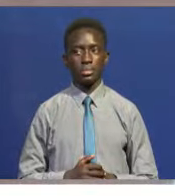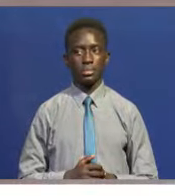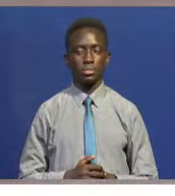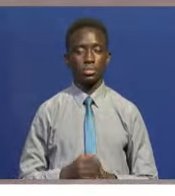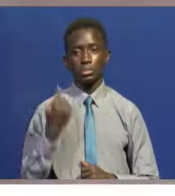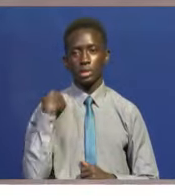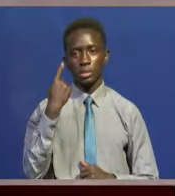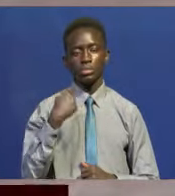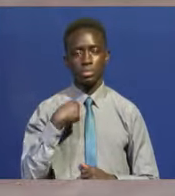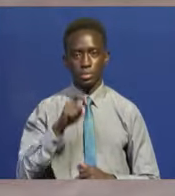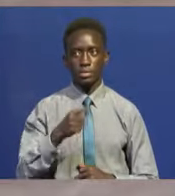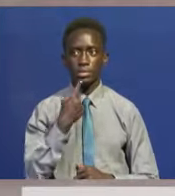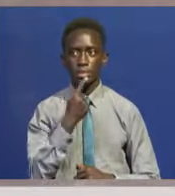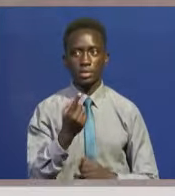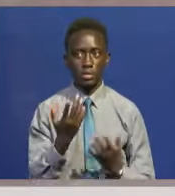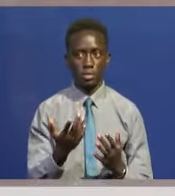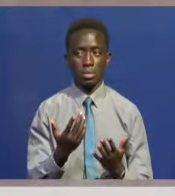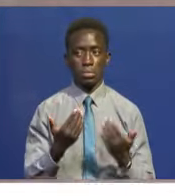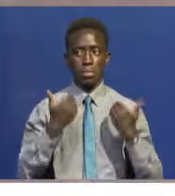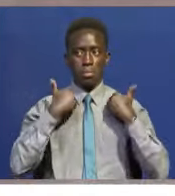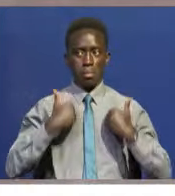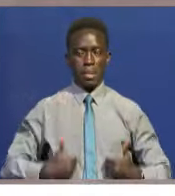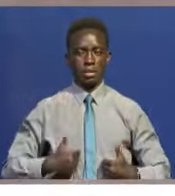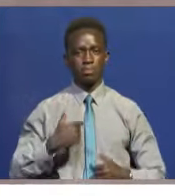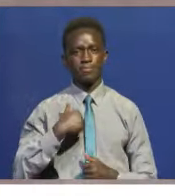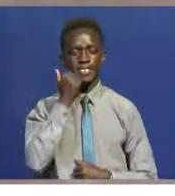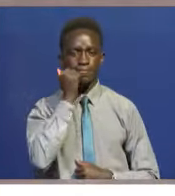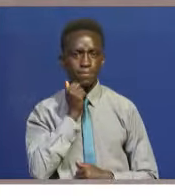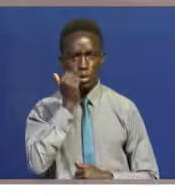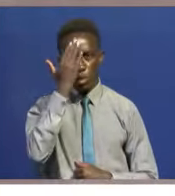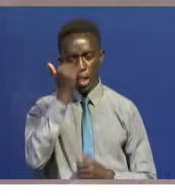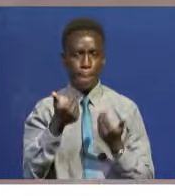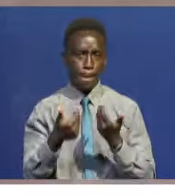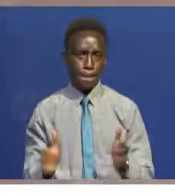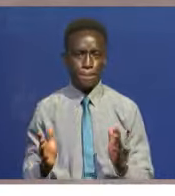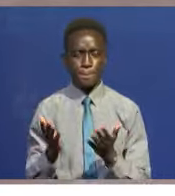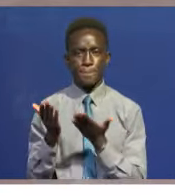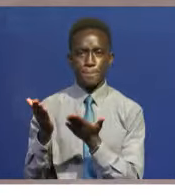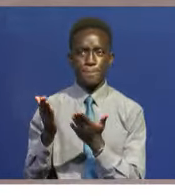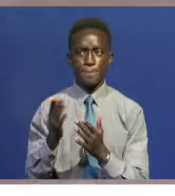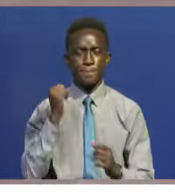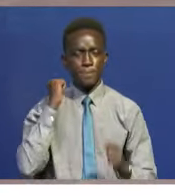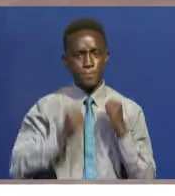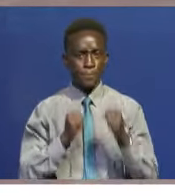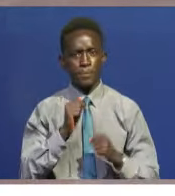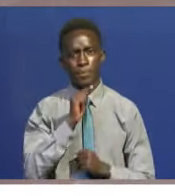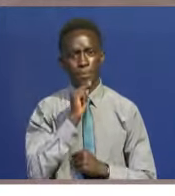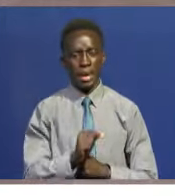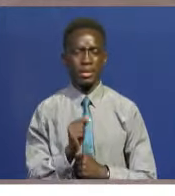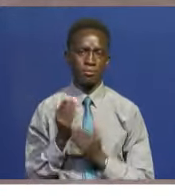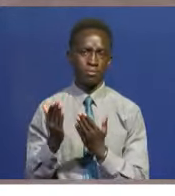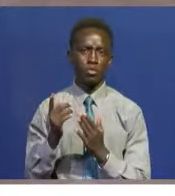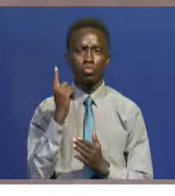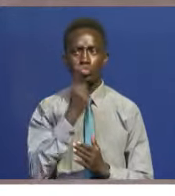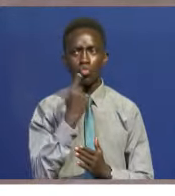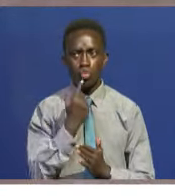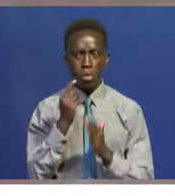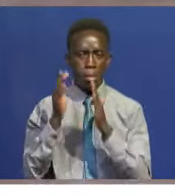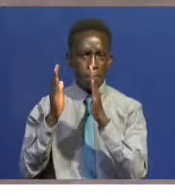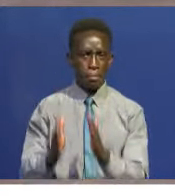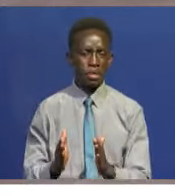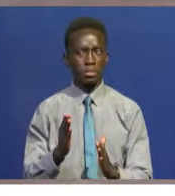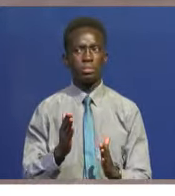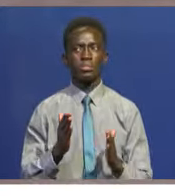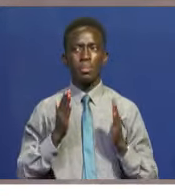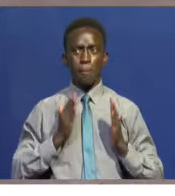Kwanza nataka kusema kwamba mimi nilihusunika sana kwa kumpoteza mkimbiaji ambaye alikuwa